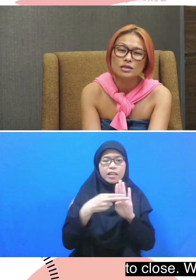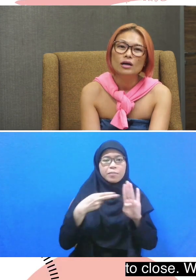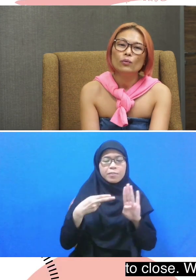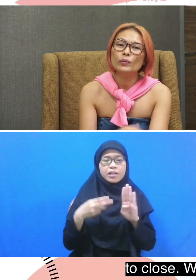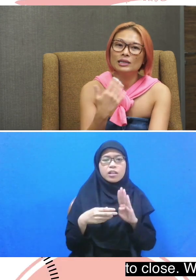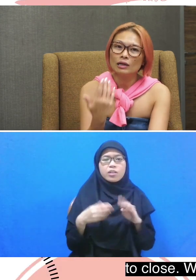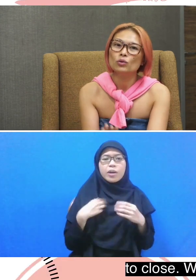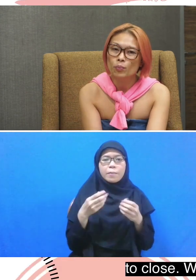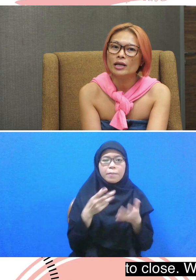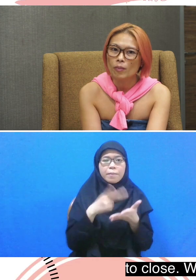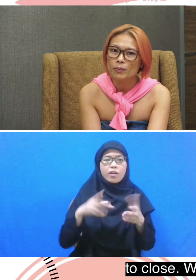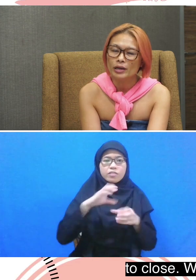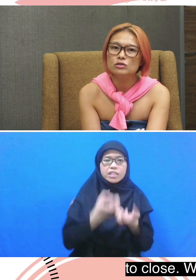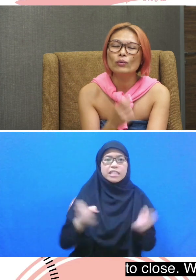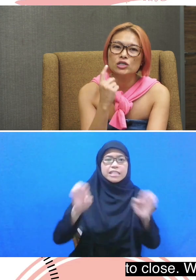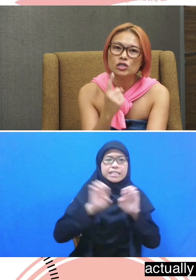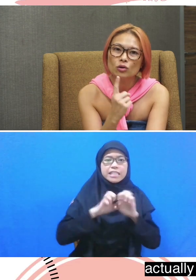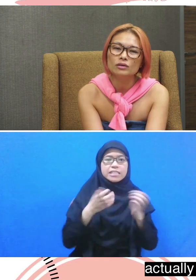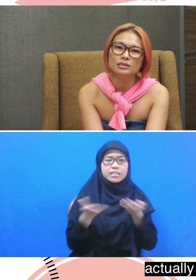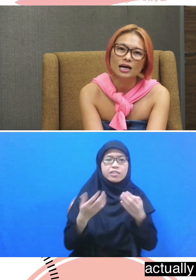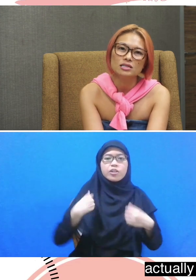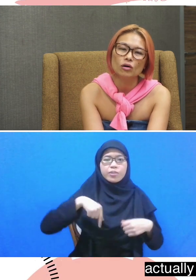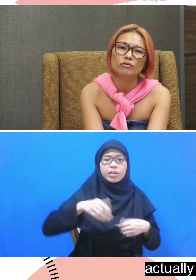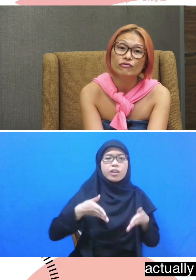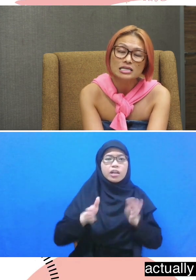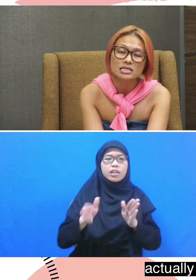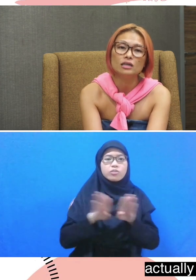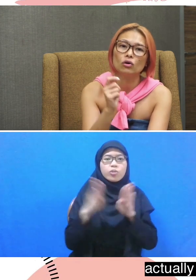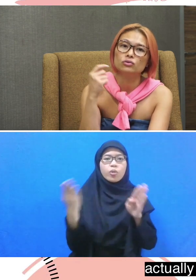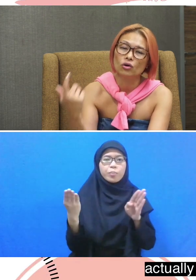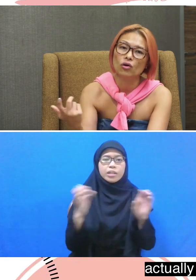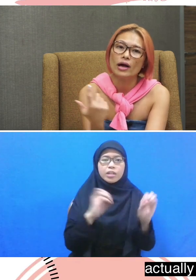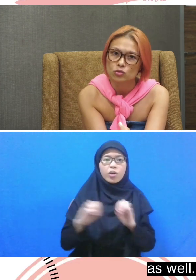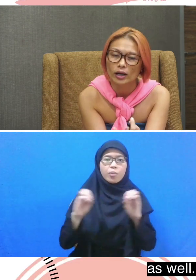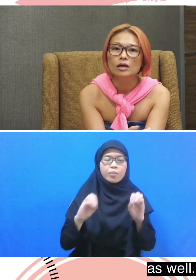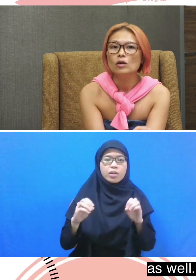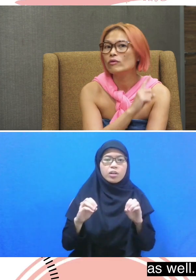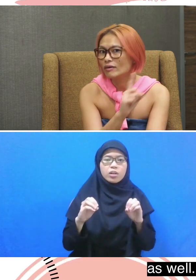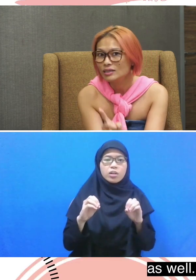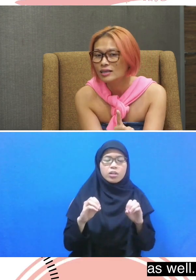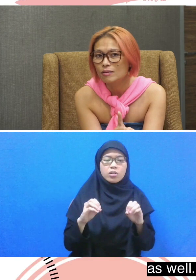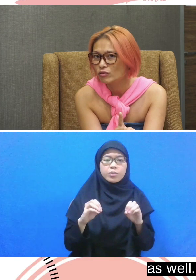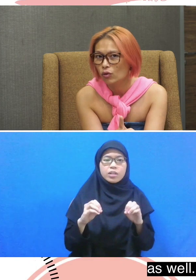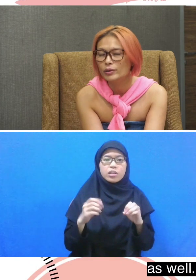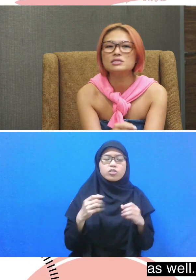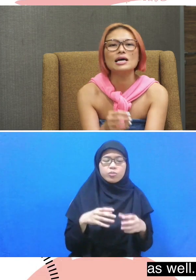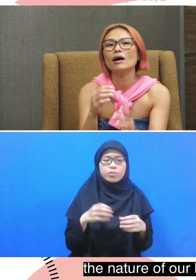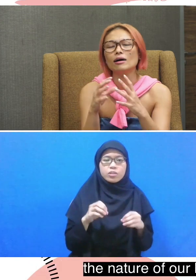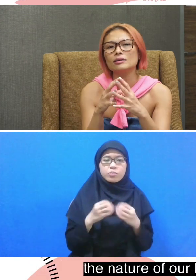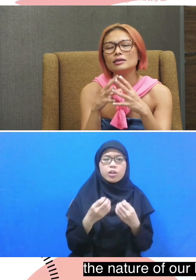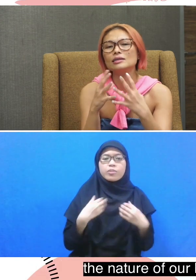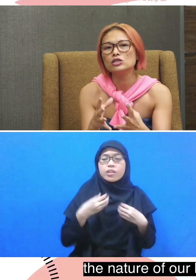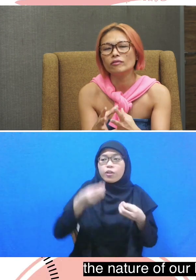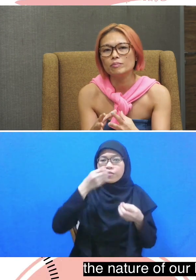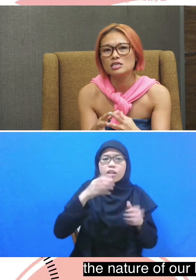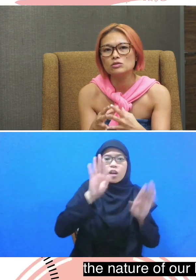close, we were allowed to open and operate. So we actually took on the task on feeding door to door as well. We've never done that before, because